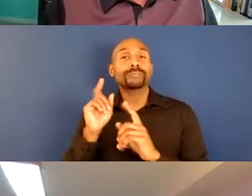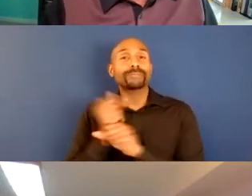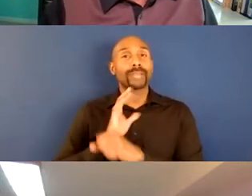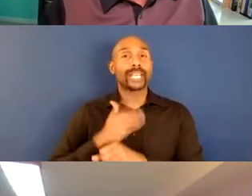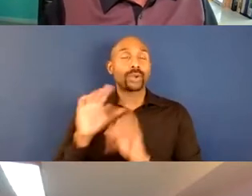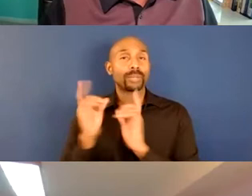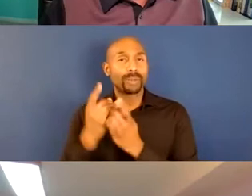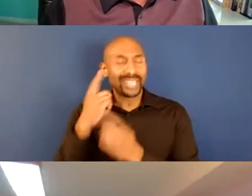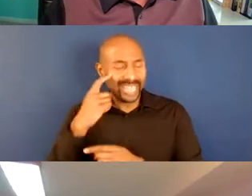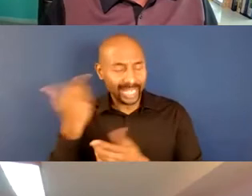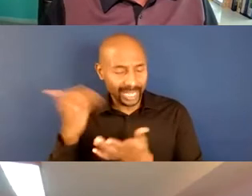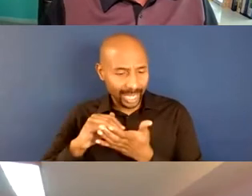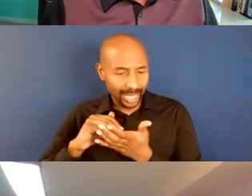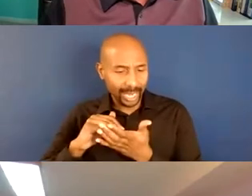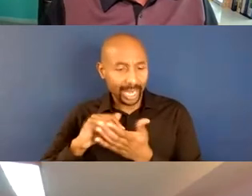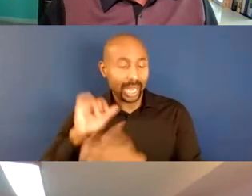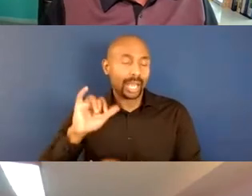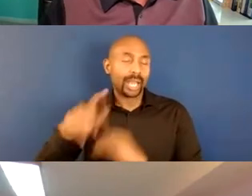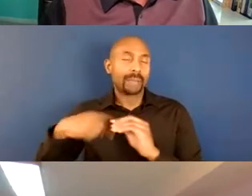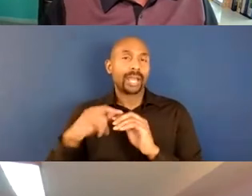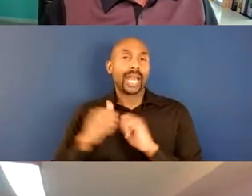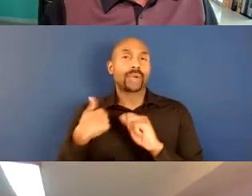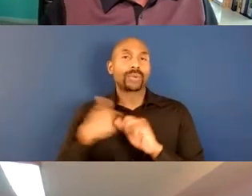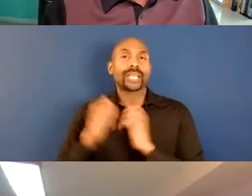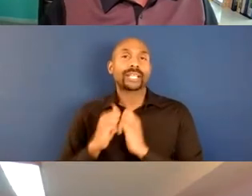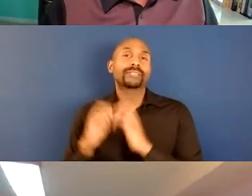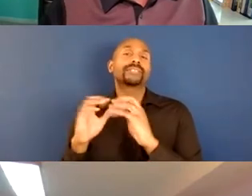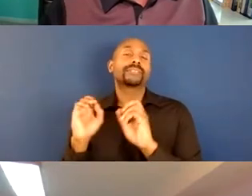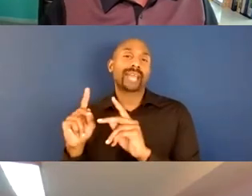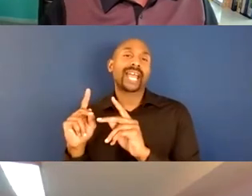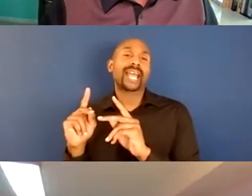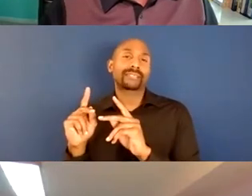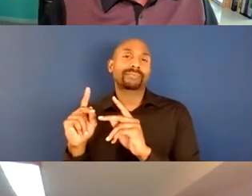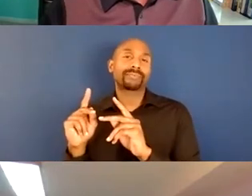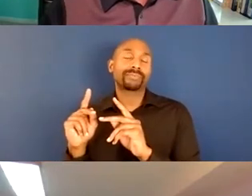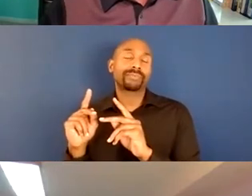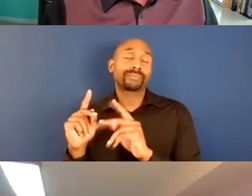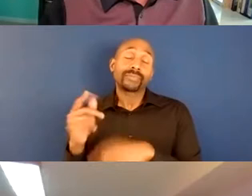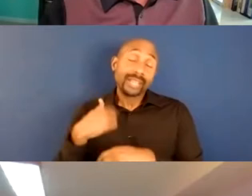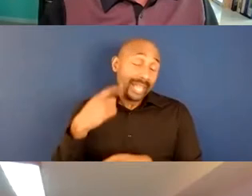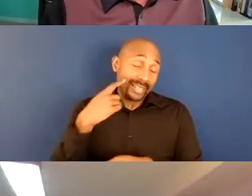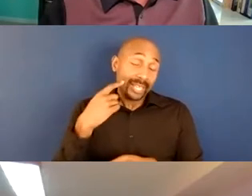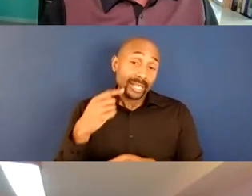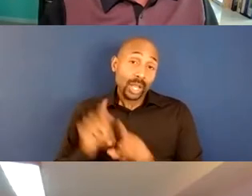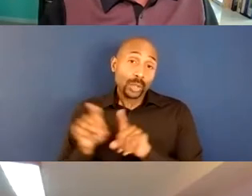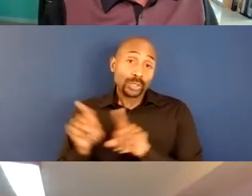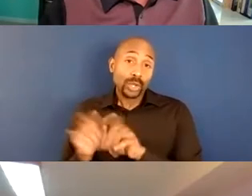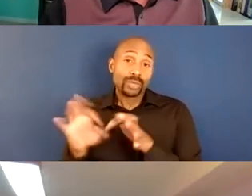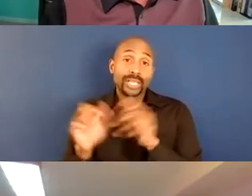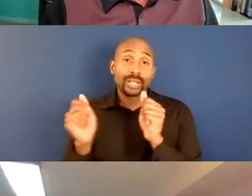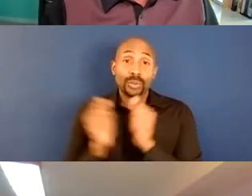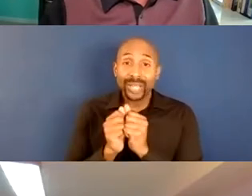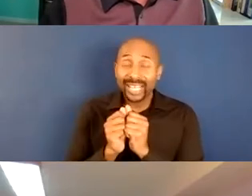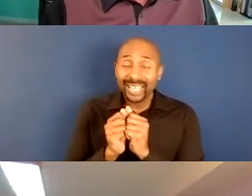us think about how we might restore that. I think that very much so in keeping with, you know, political, or